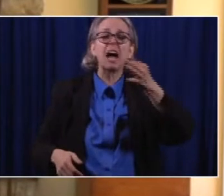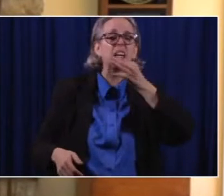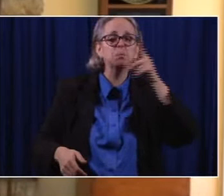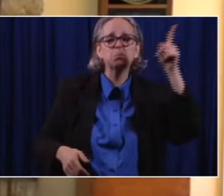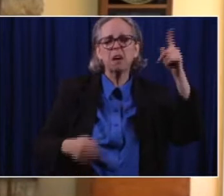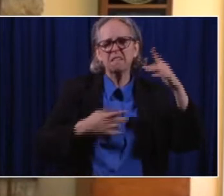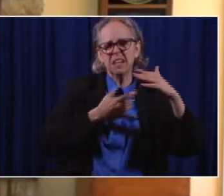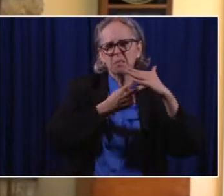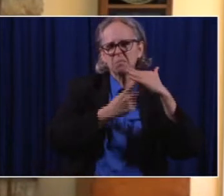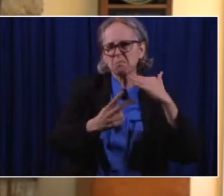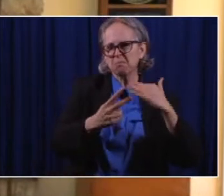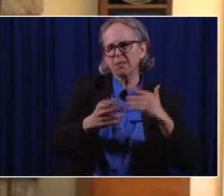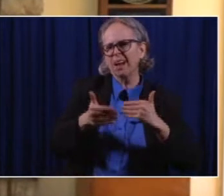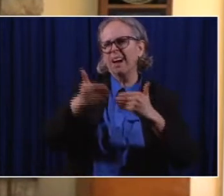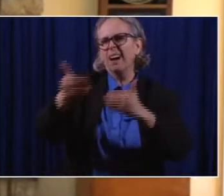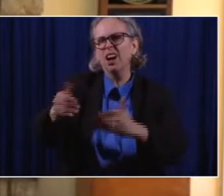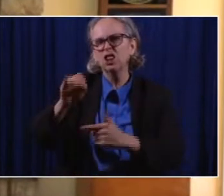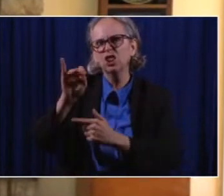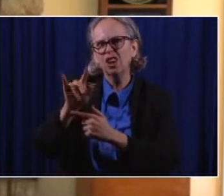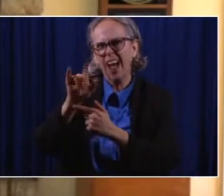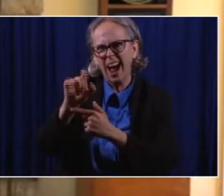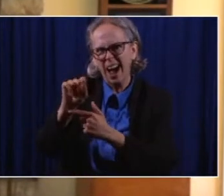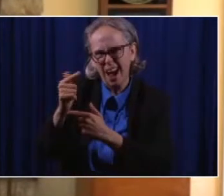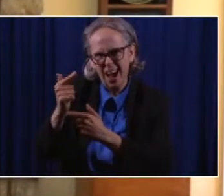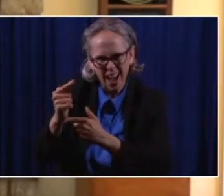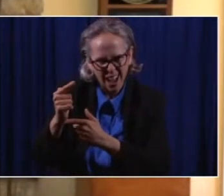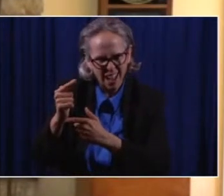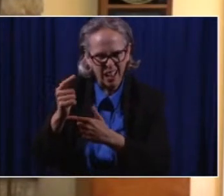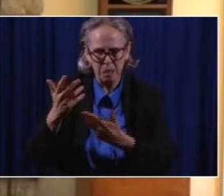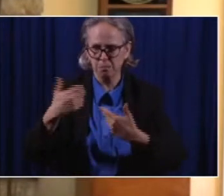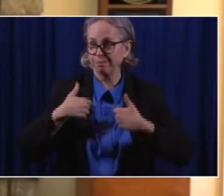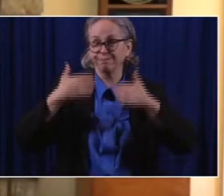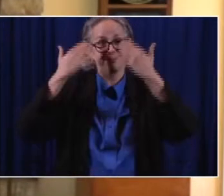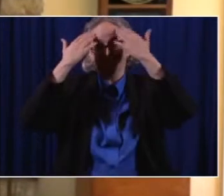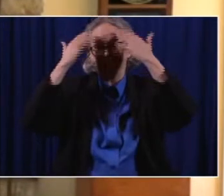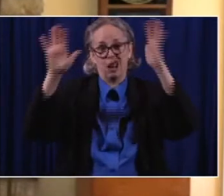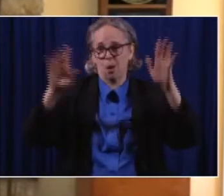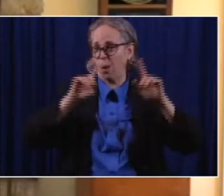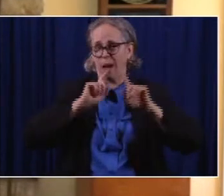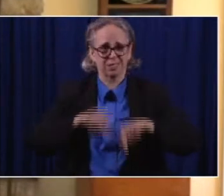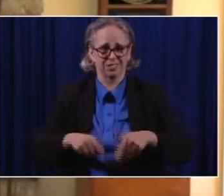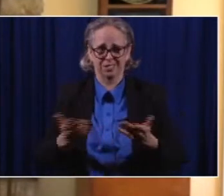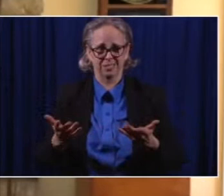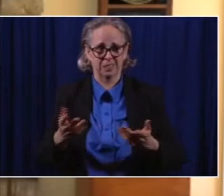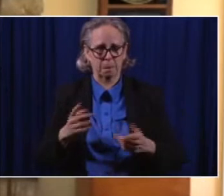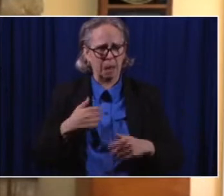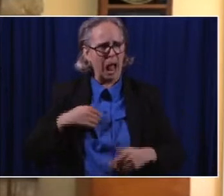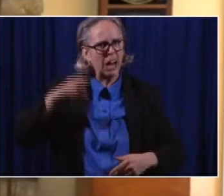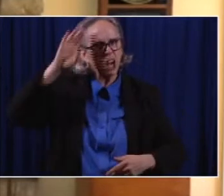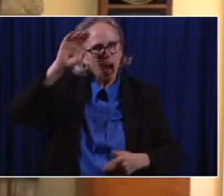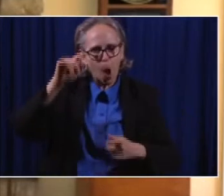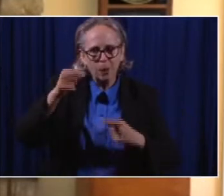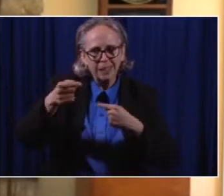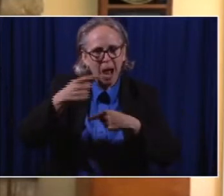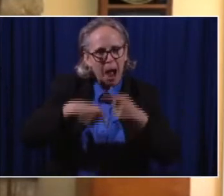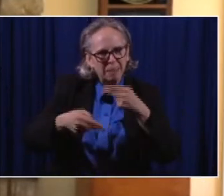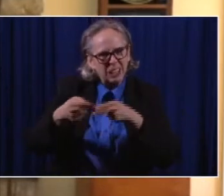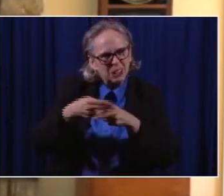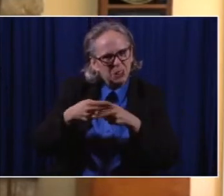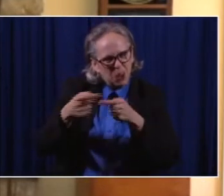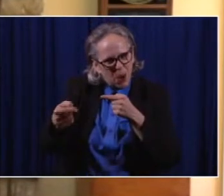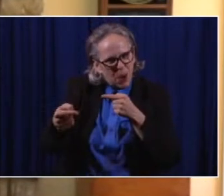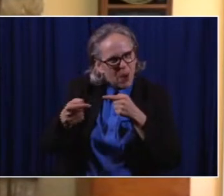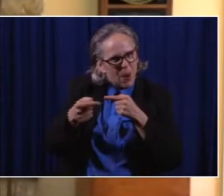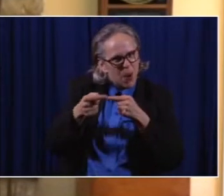distribution. I don't know, but I do know it's coming. And I do know, or at least feel, that it's going to